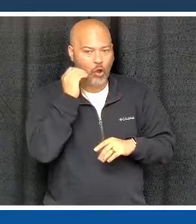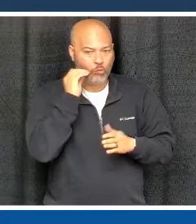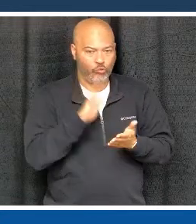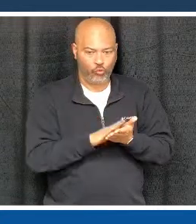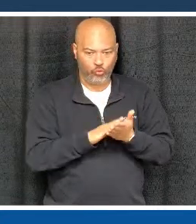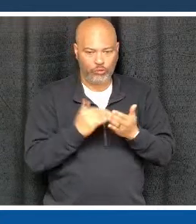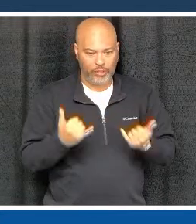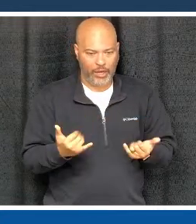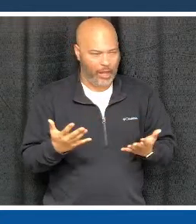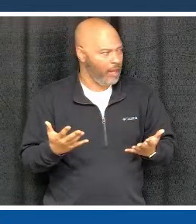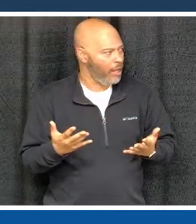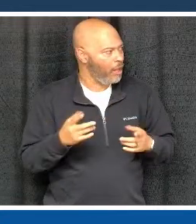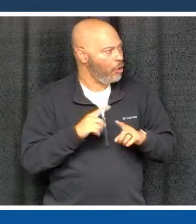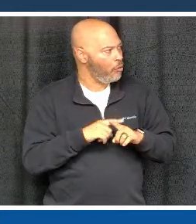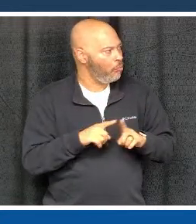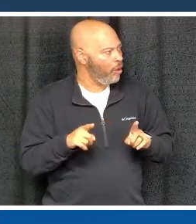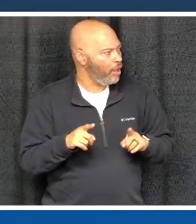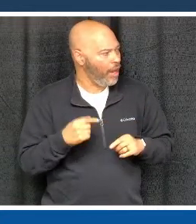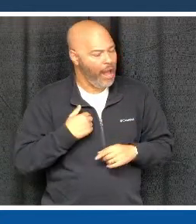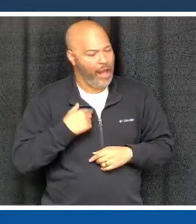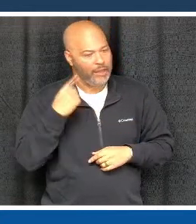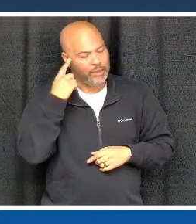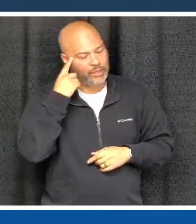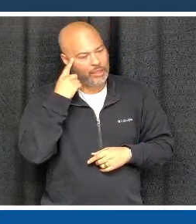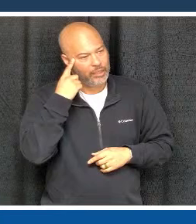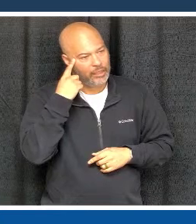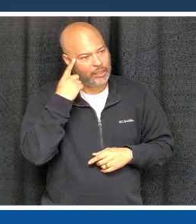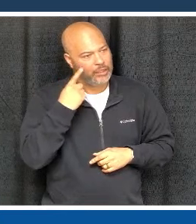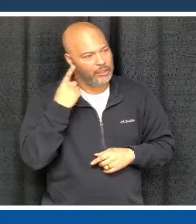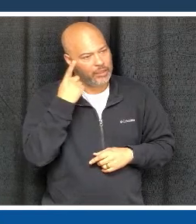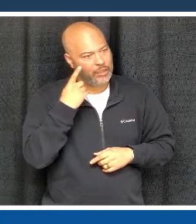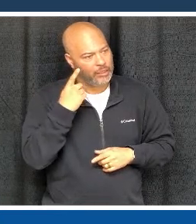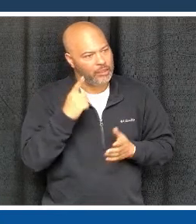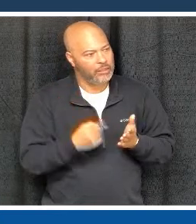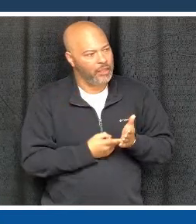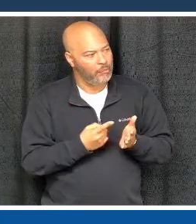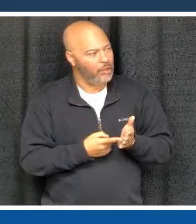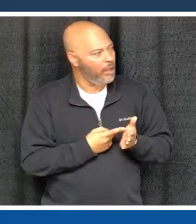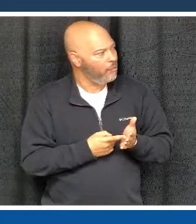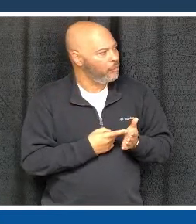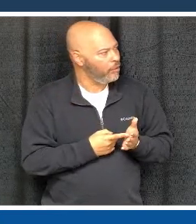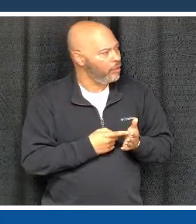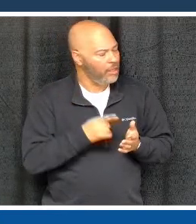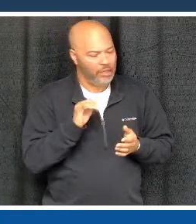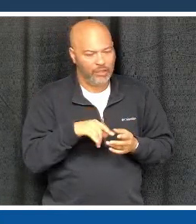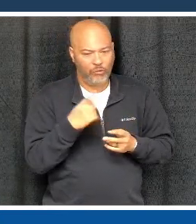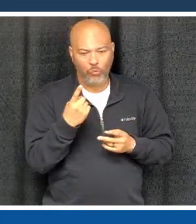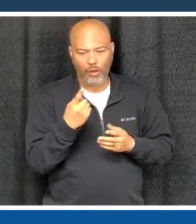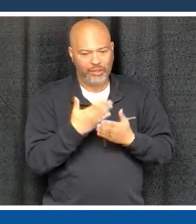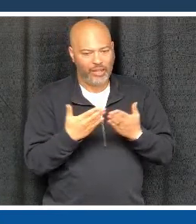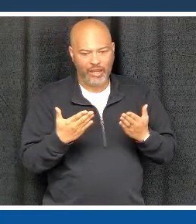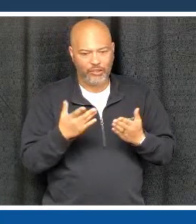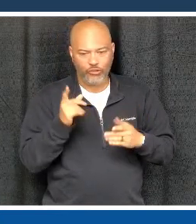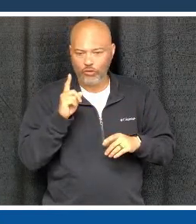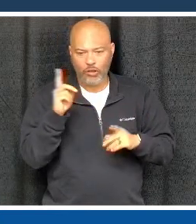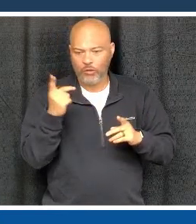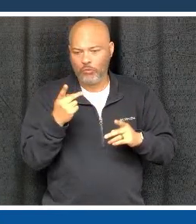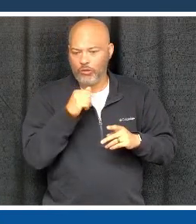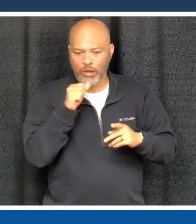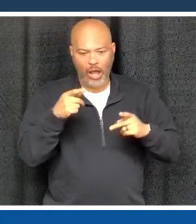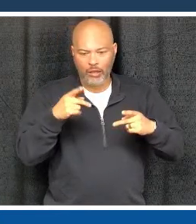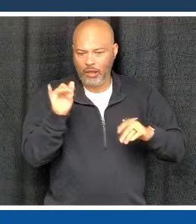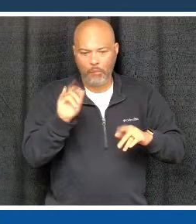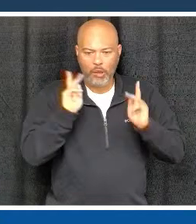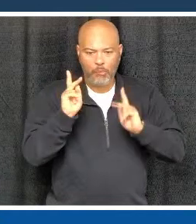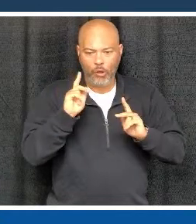And but I think sometimes it's one of those things that you can't talk about